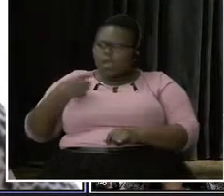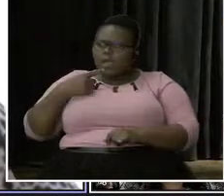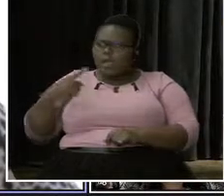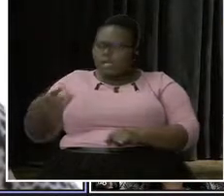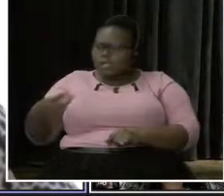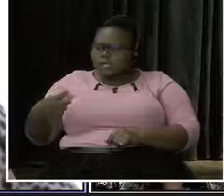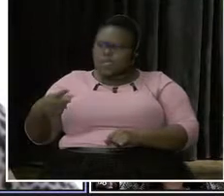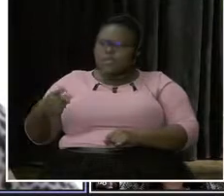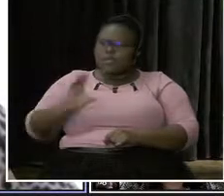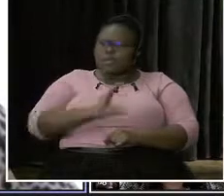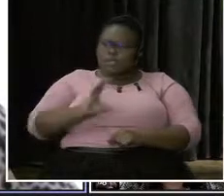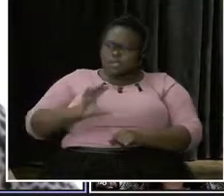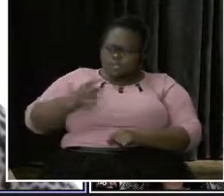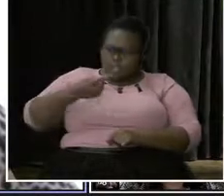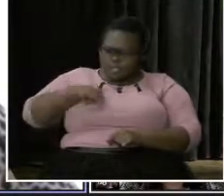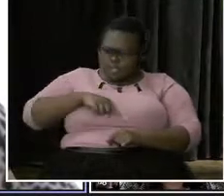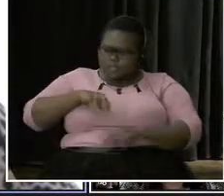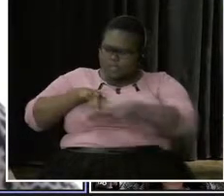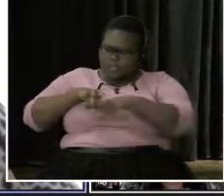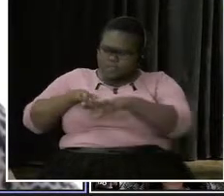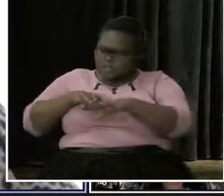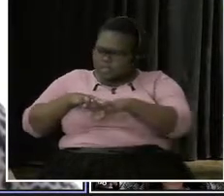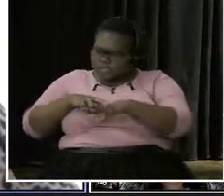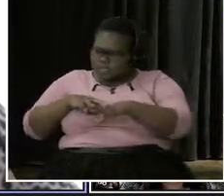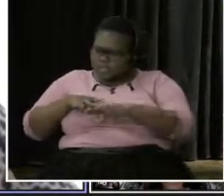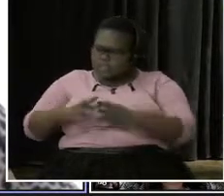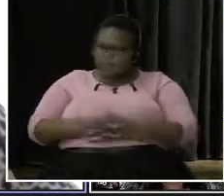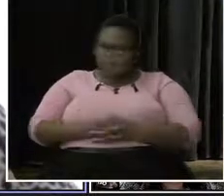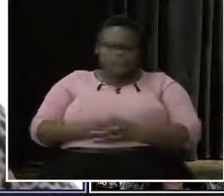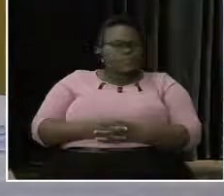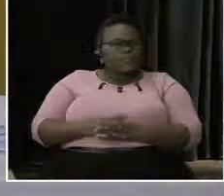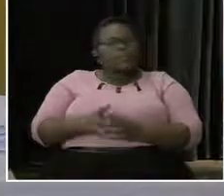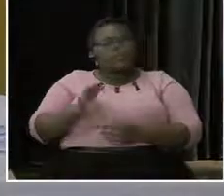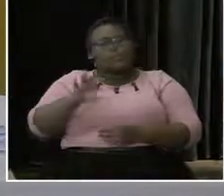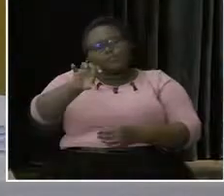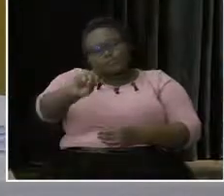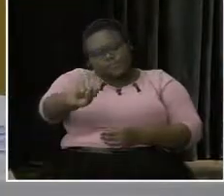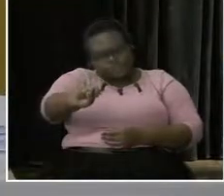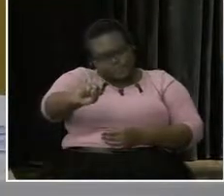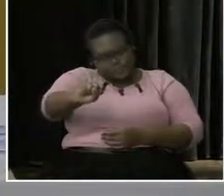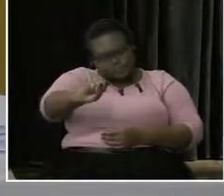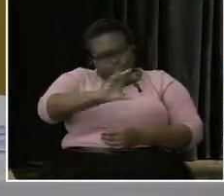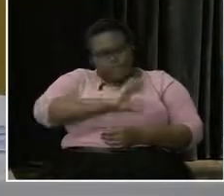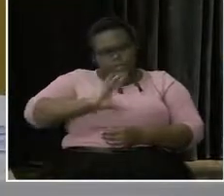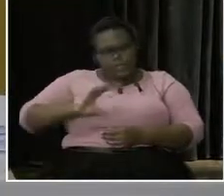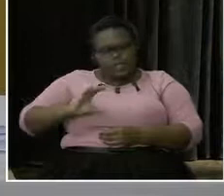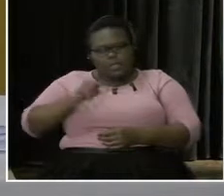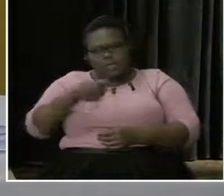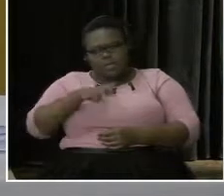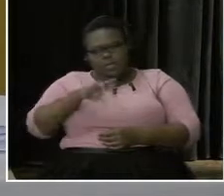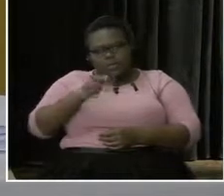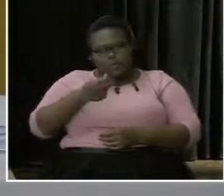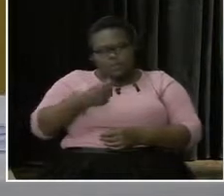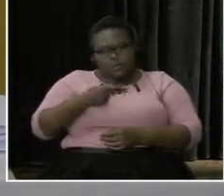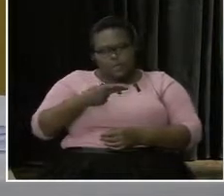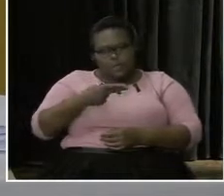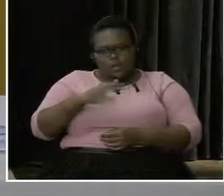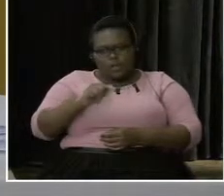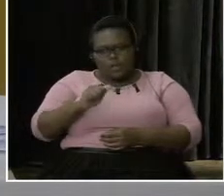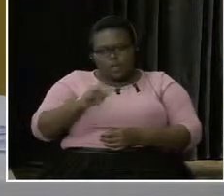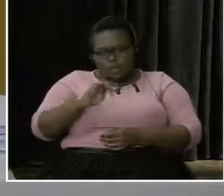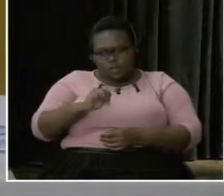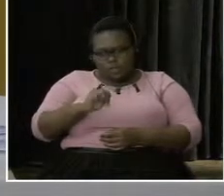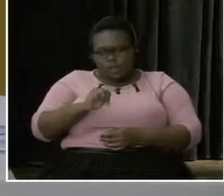racist when it was his political... I'm not Councillor Graham. Councillor Graham. Councillor